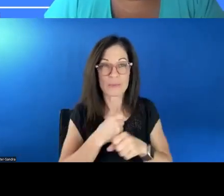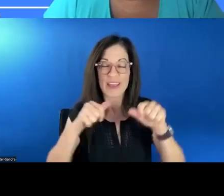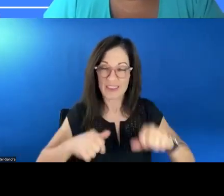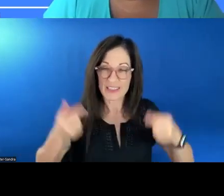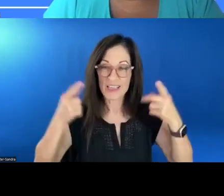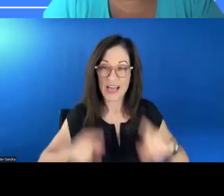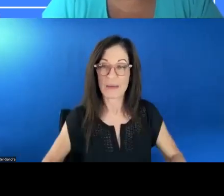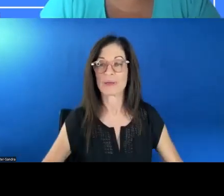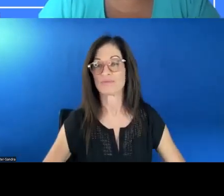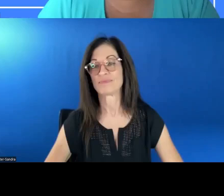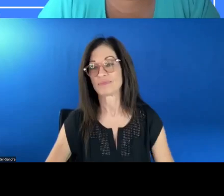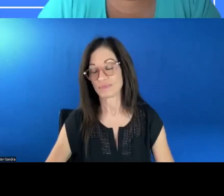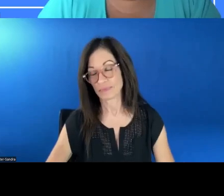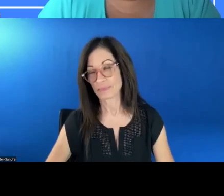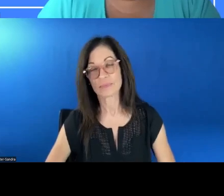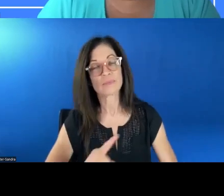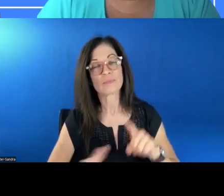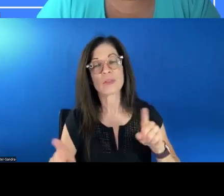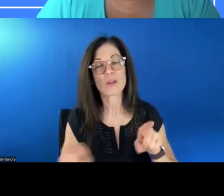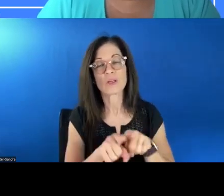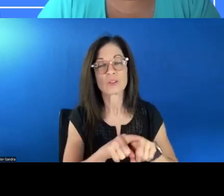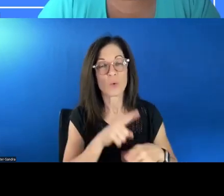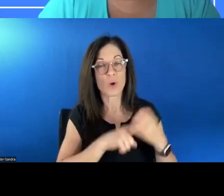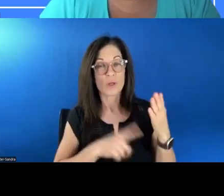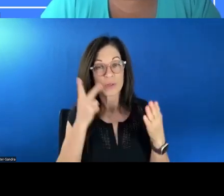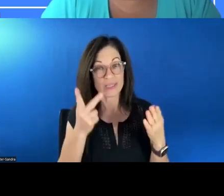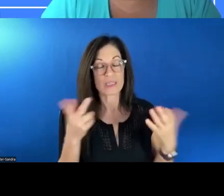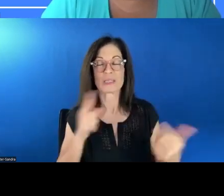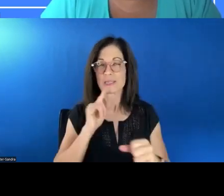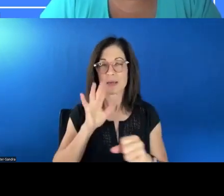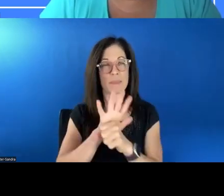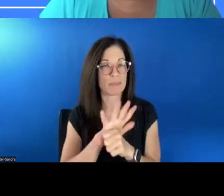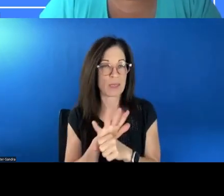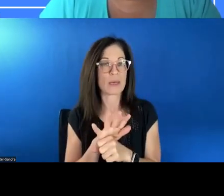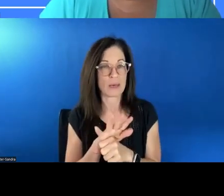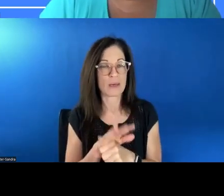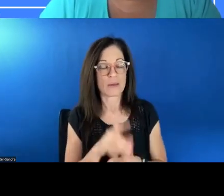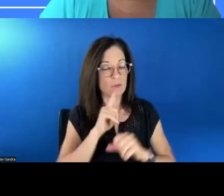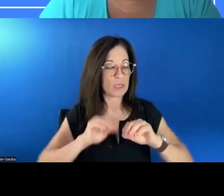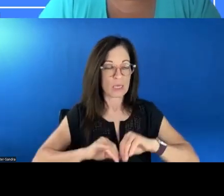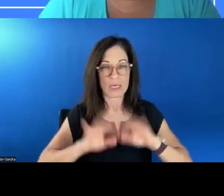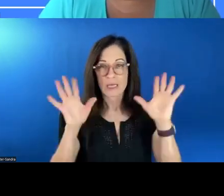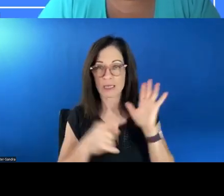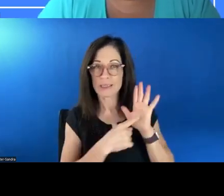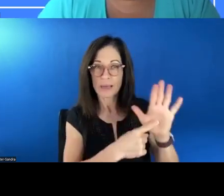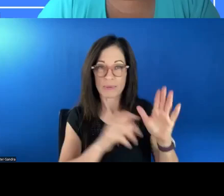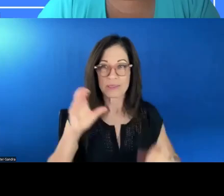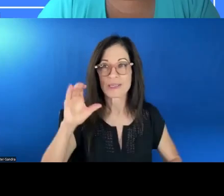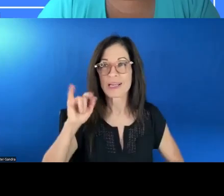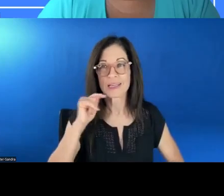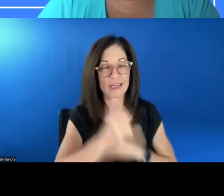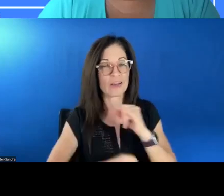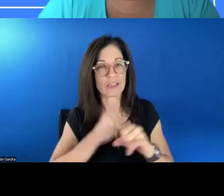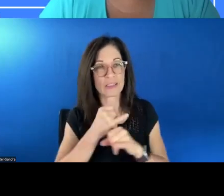happen. But all of that said, what you see is this commitment to, you know, it's really clearly stated by CIT International. I